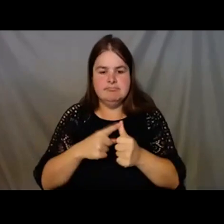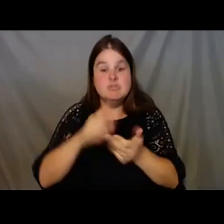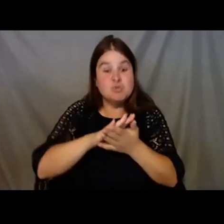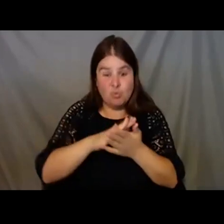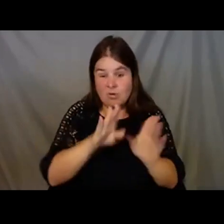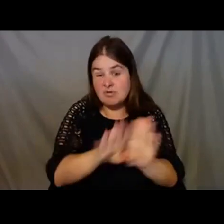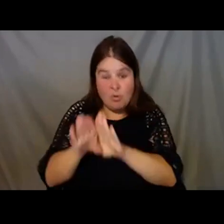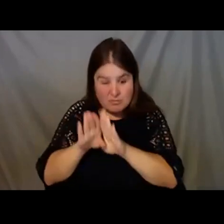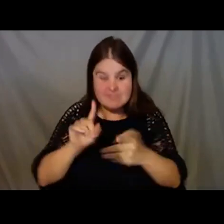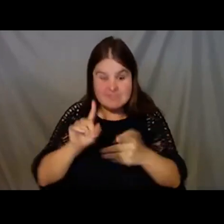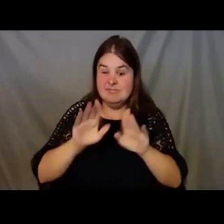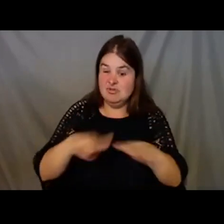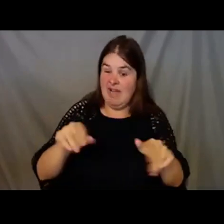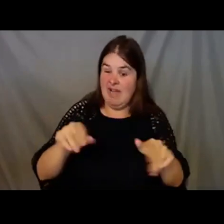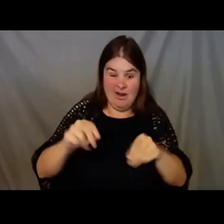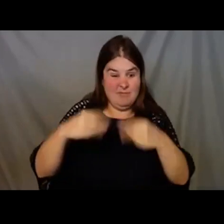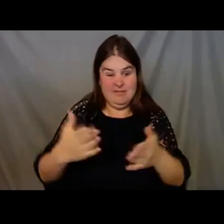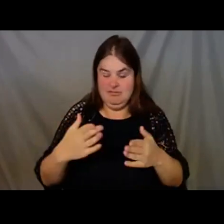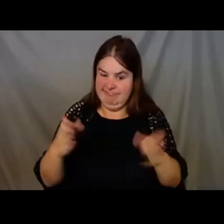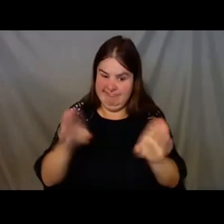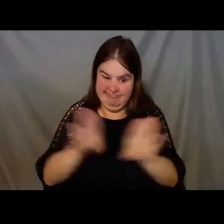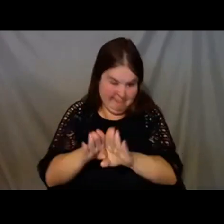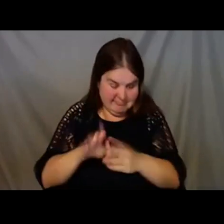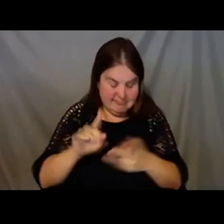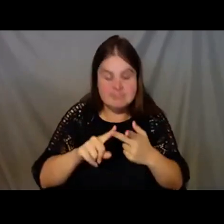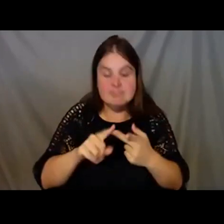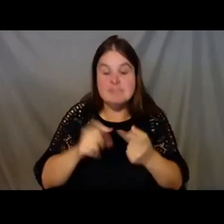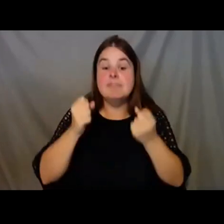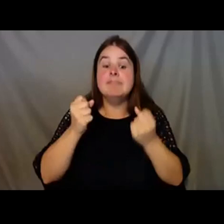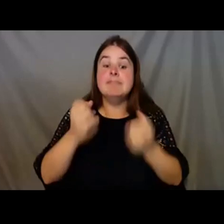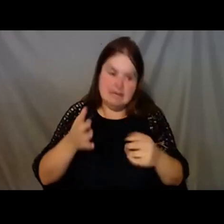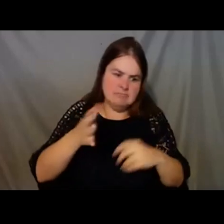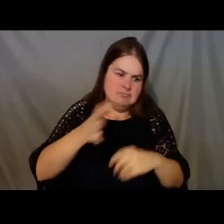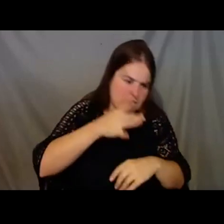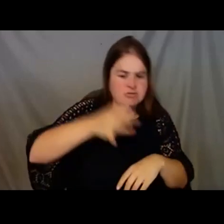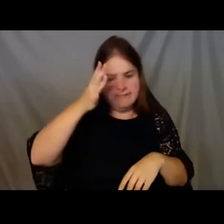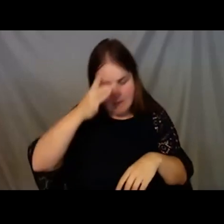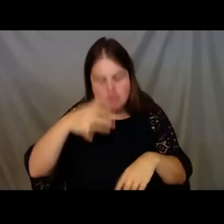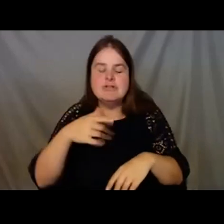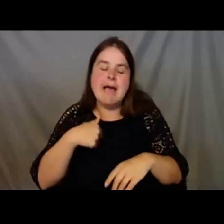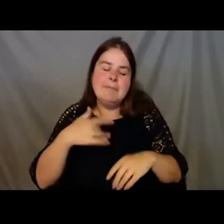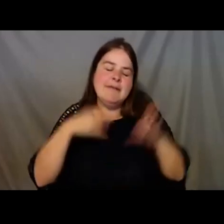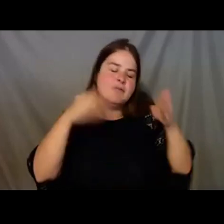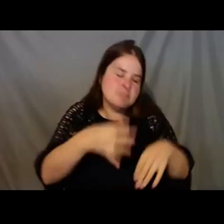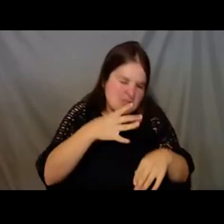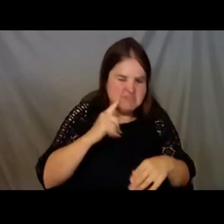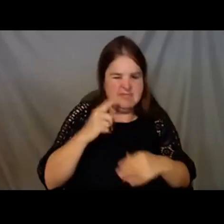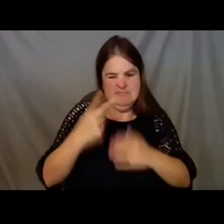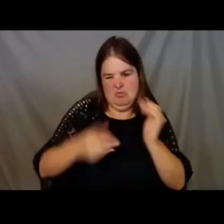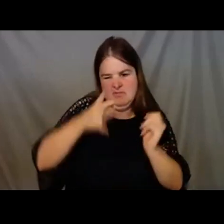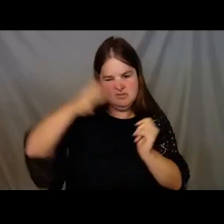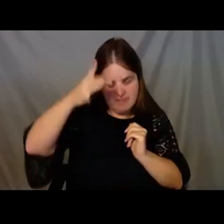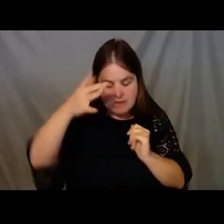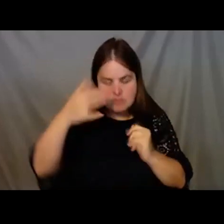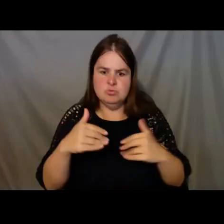being shut down, childcare being shut down, a lot of caregivers, both fathers and mothers, although I focus mostly on mothers, having